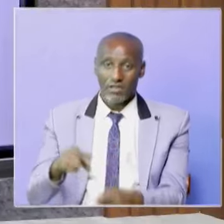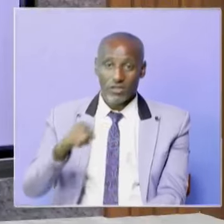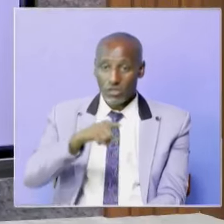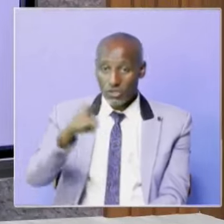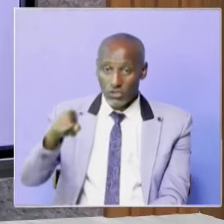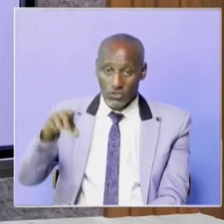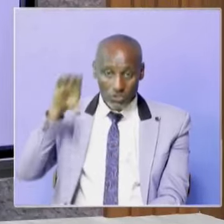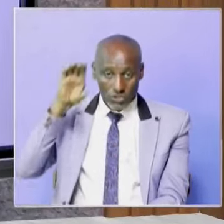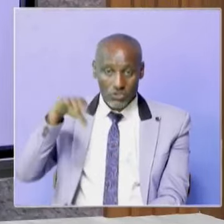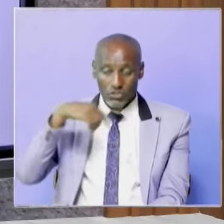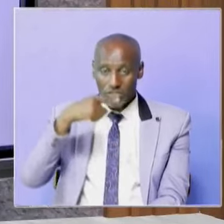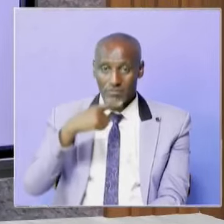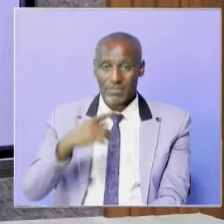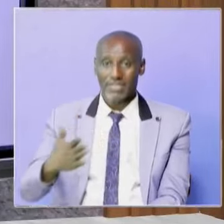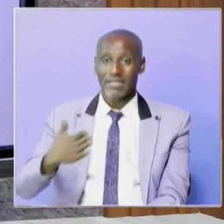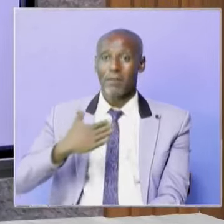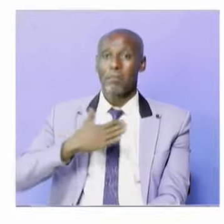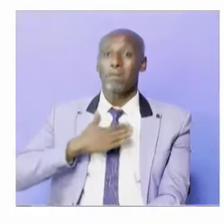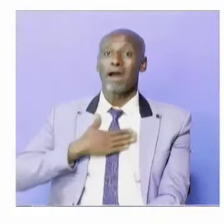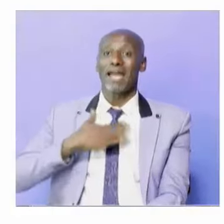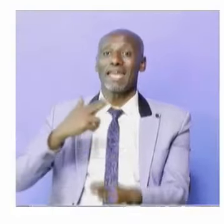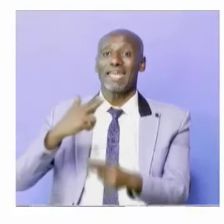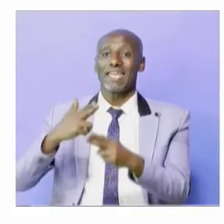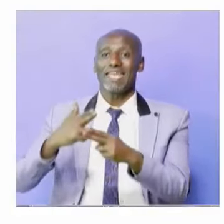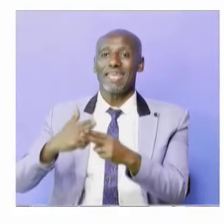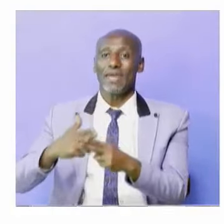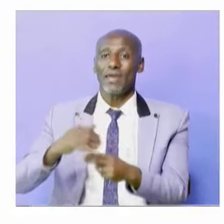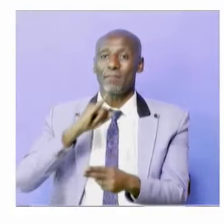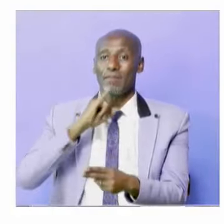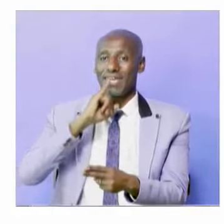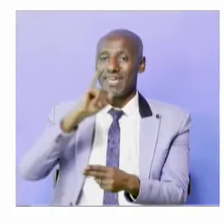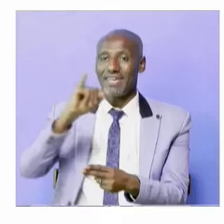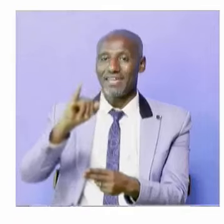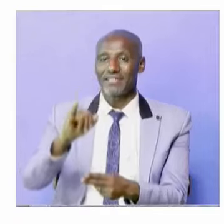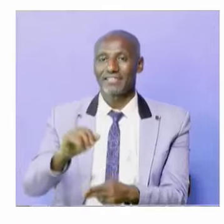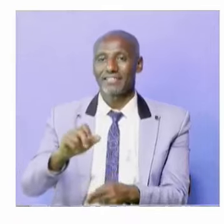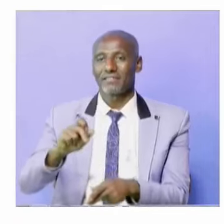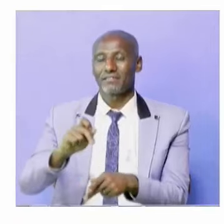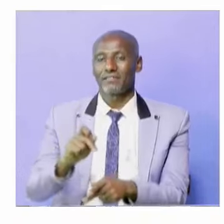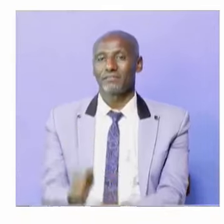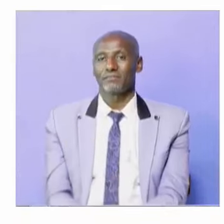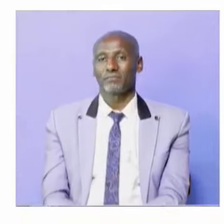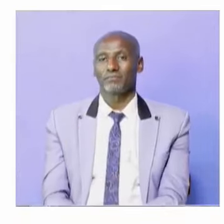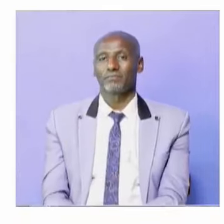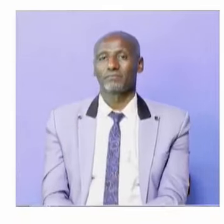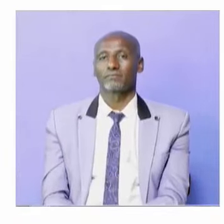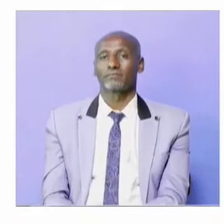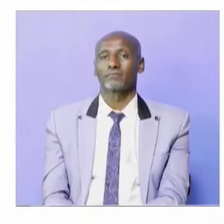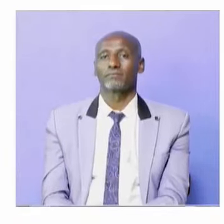what? Yes, my name is. My name